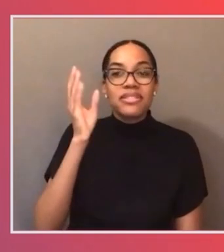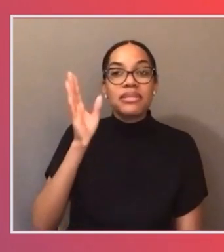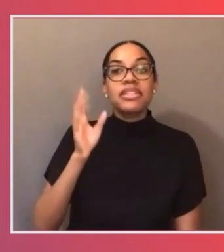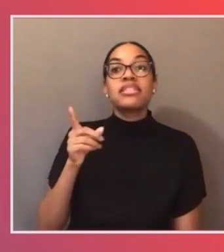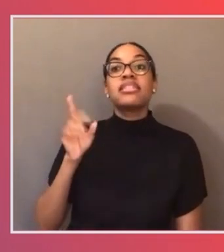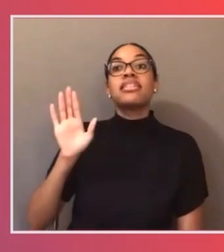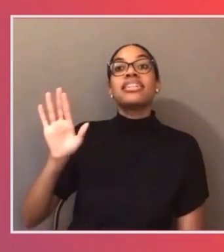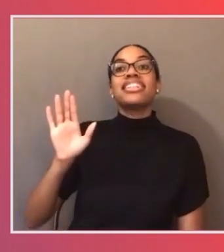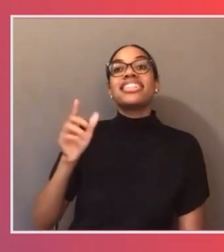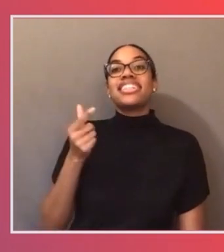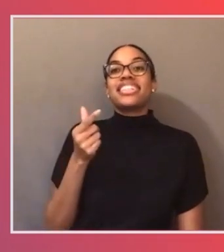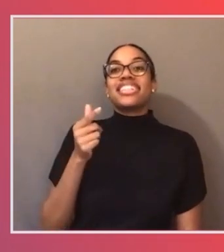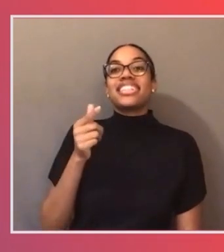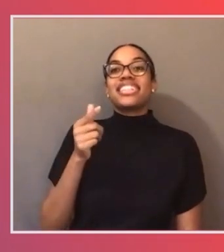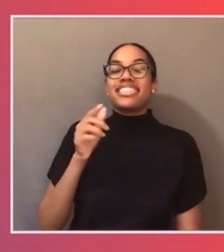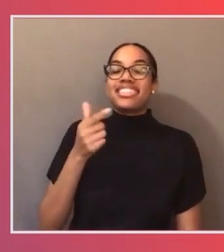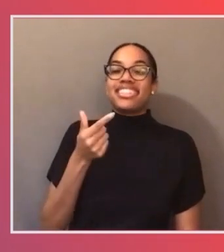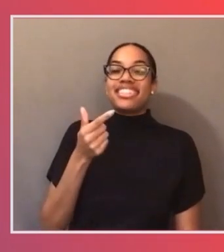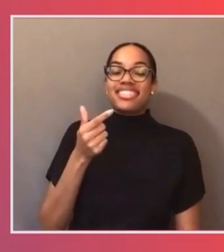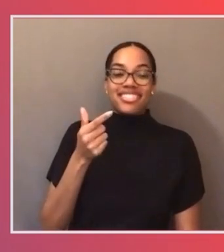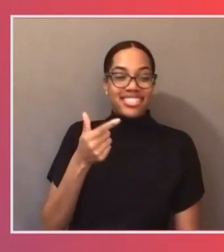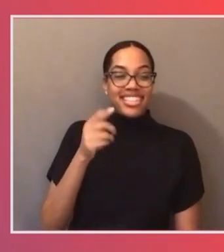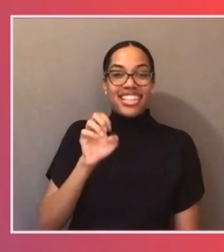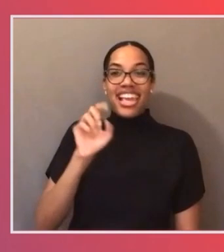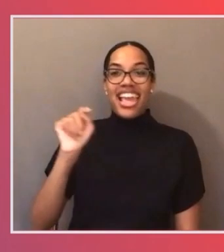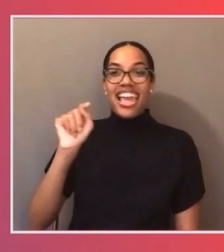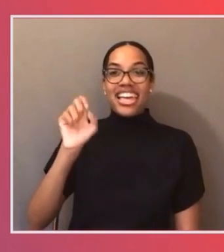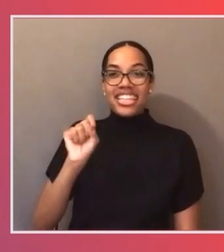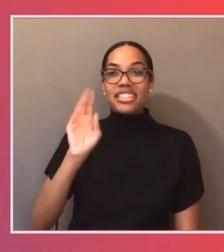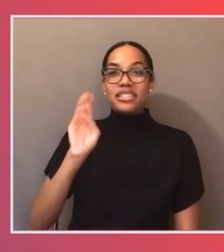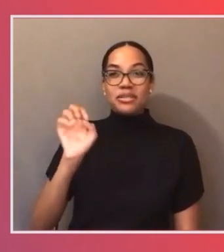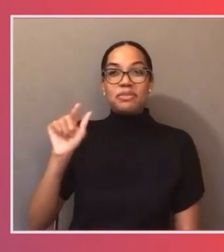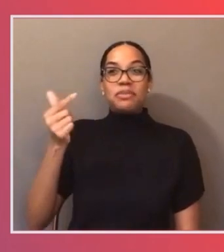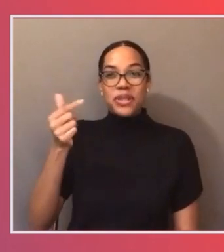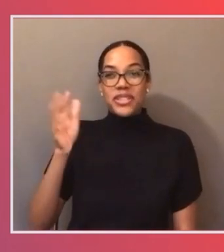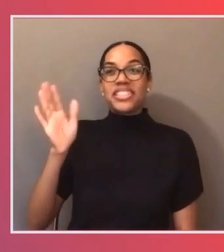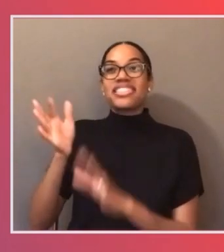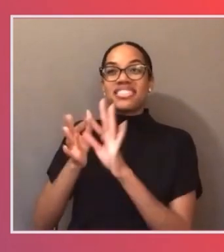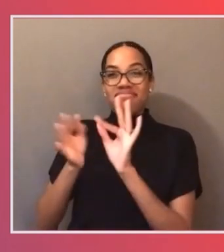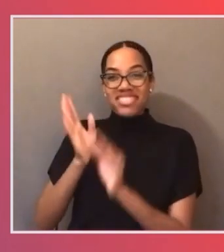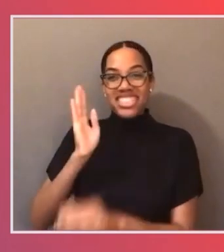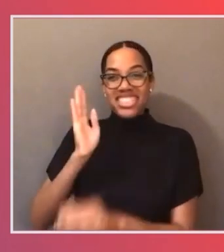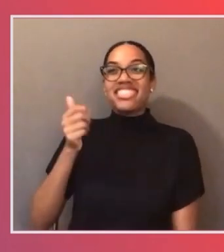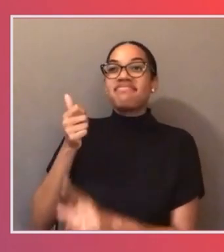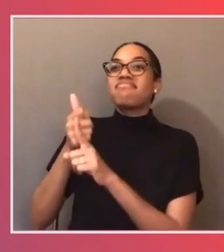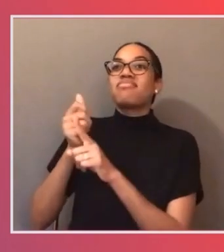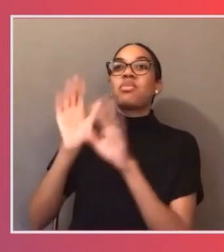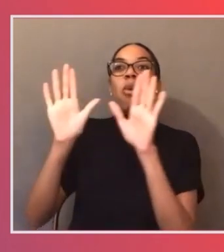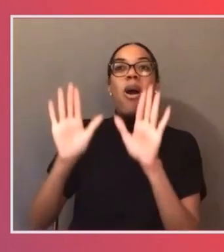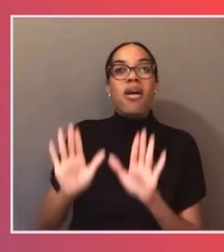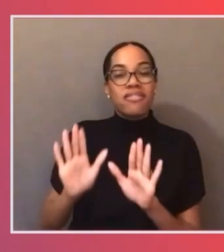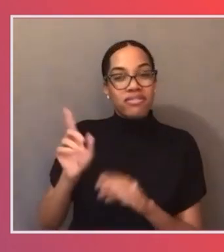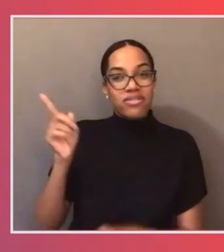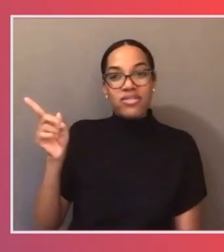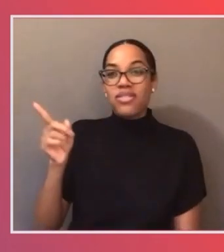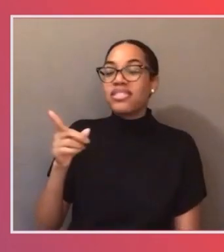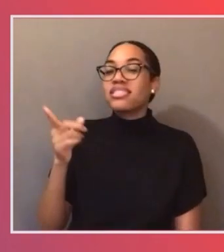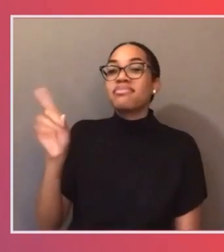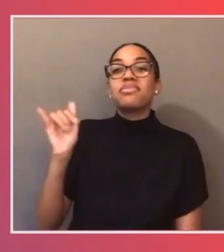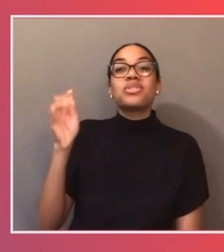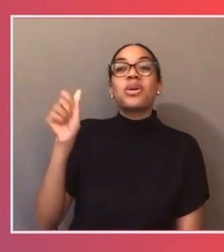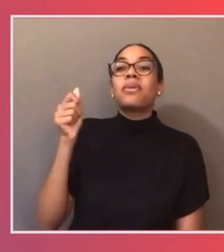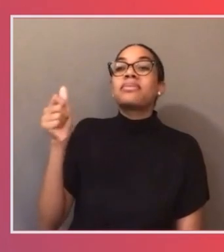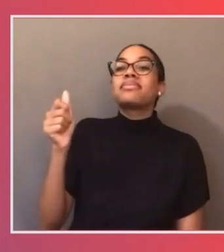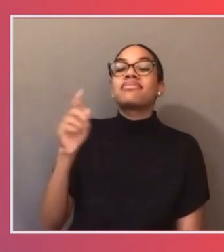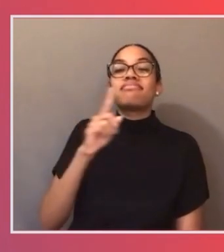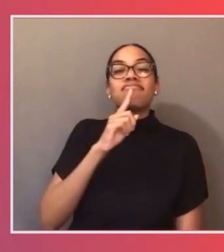was at the convention, and then there was the Gettysburg speech. Both really incredible. And that's Joe. That's who Joe is. He really does want to bring the country together.